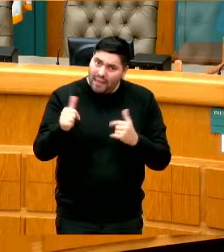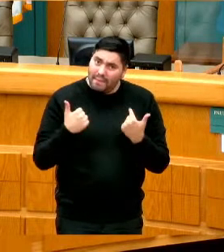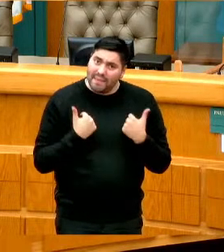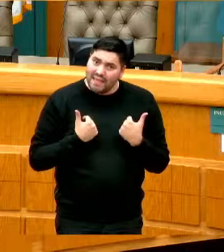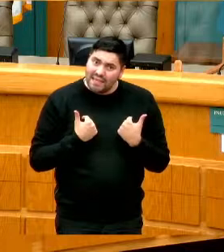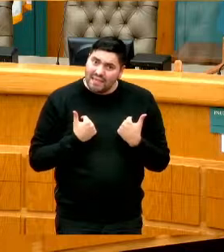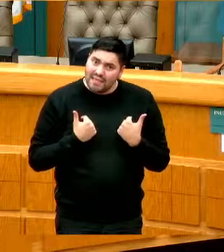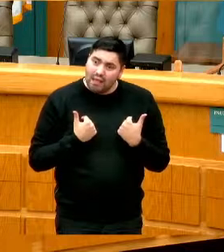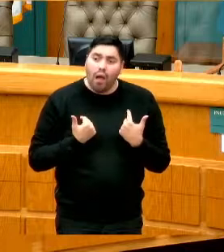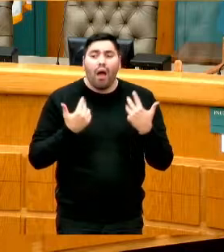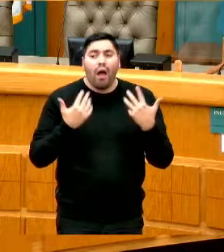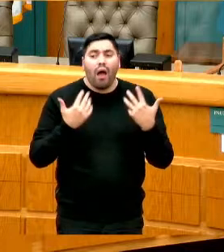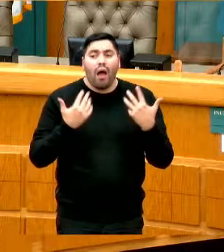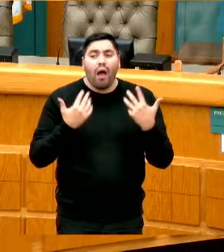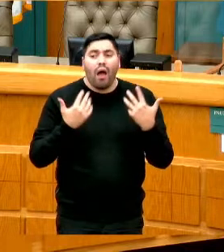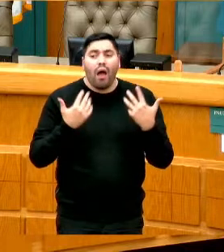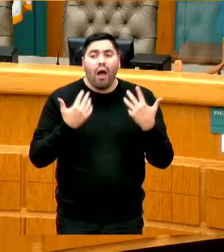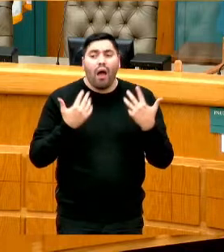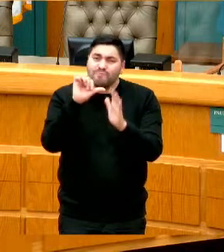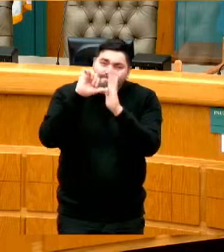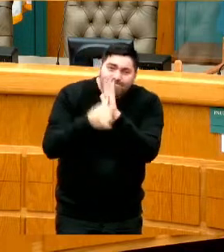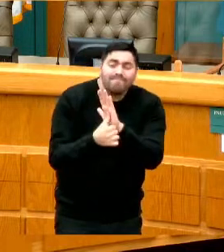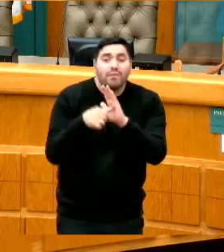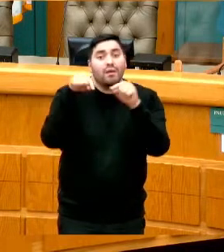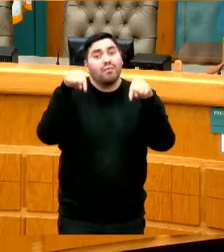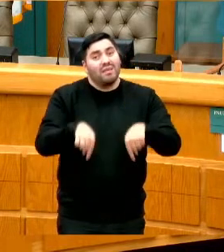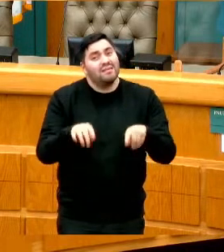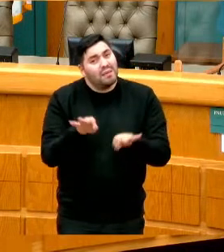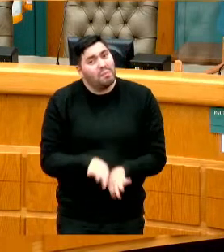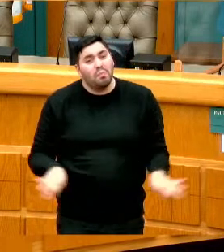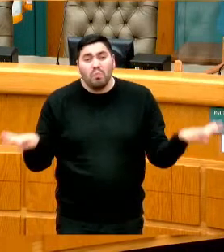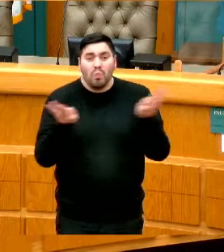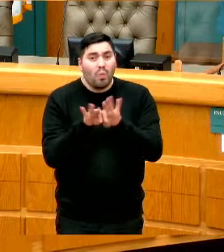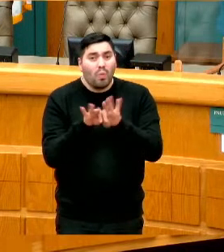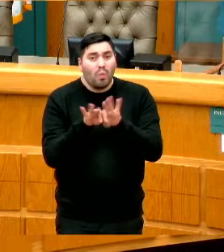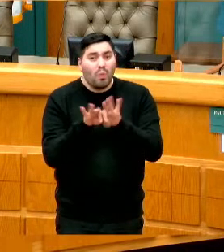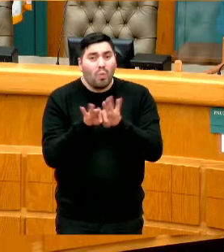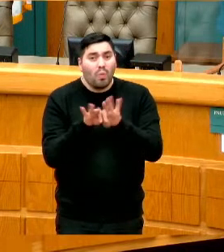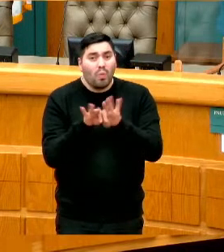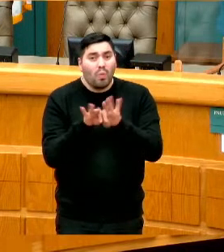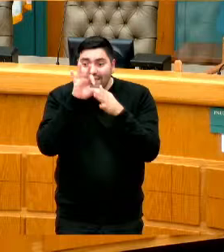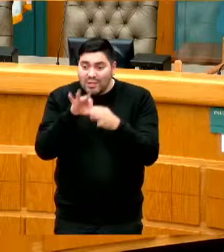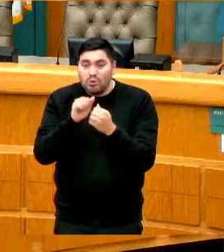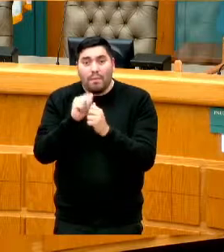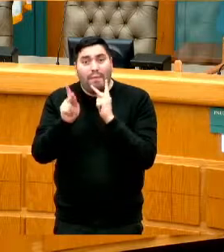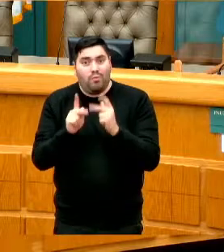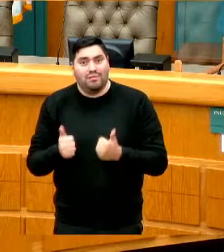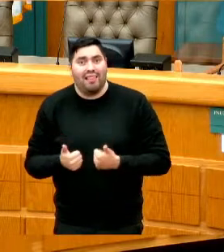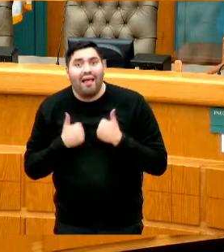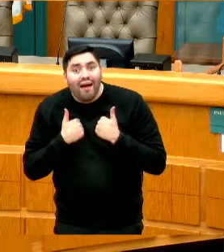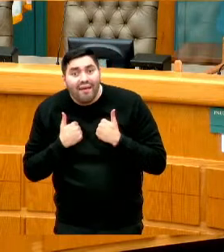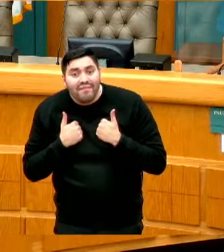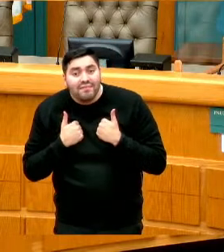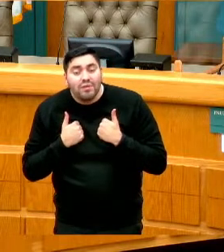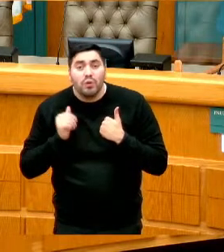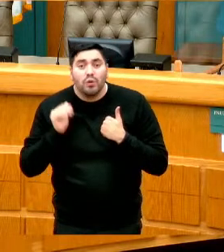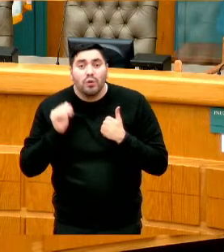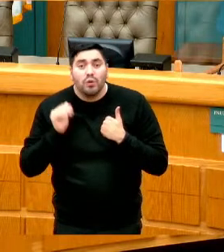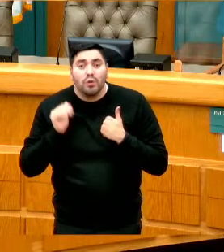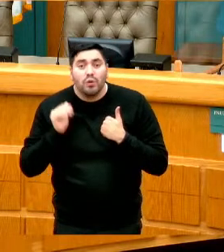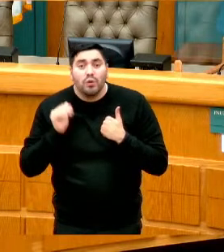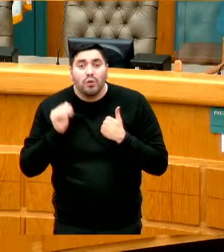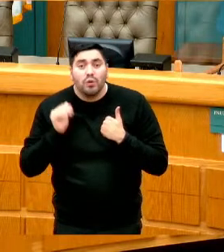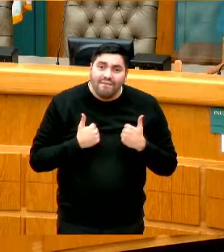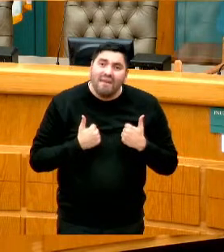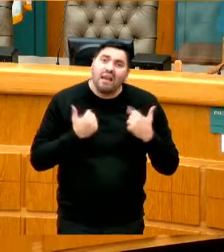I want to make sure that you understand that what's at stake here is life and our livelihoods. And I want you to get